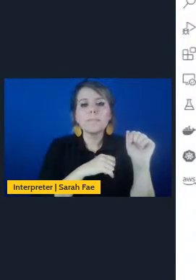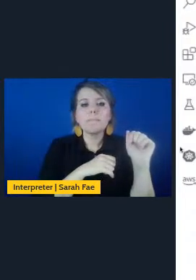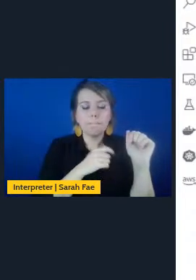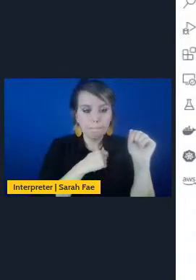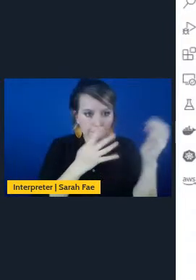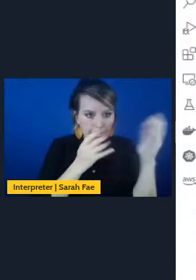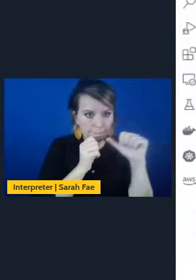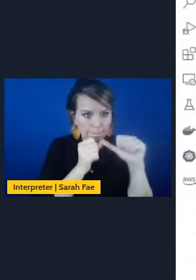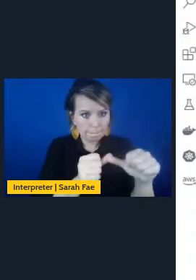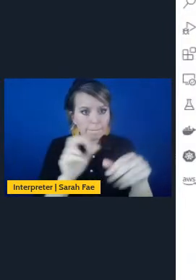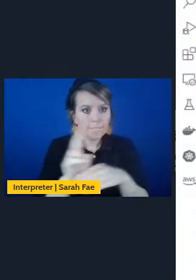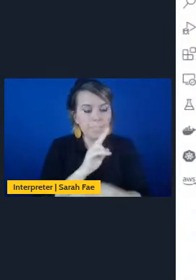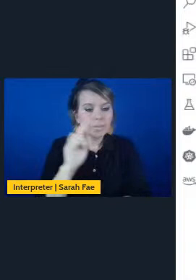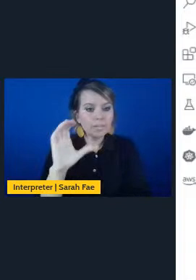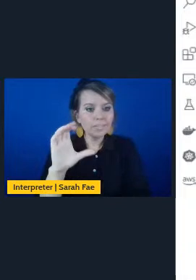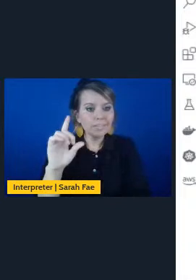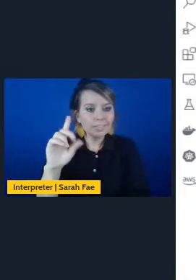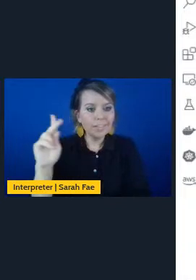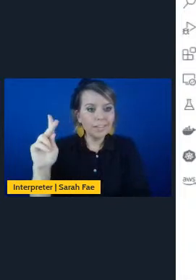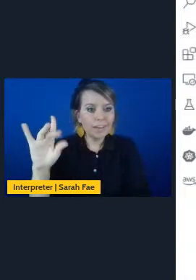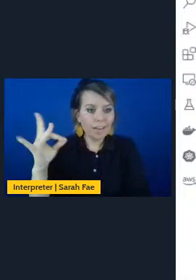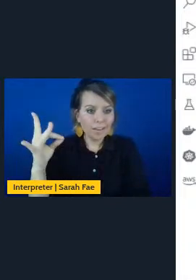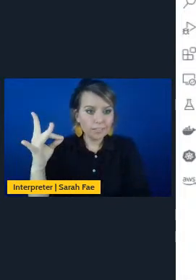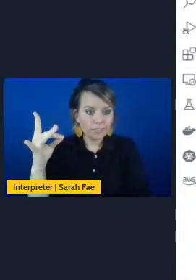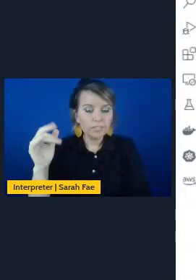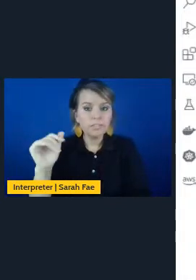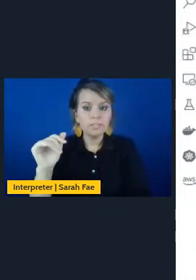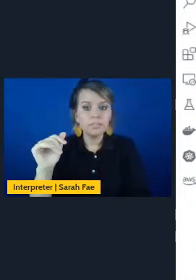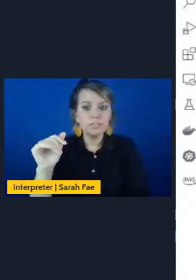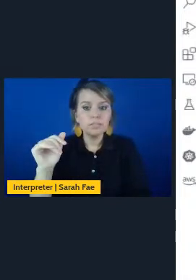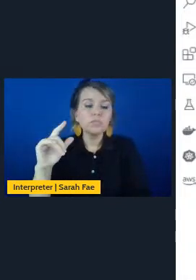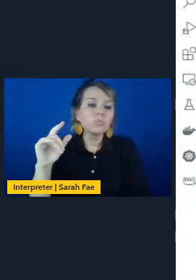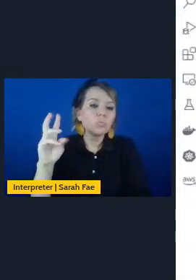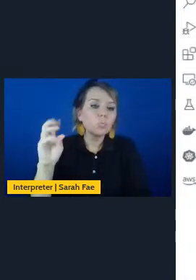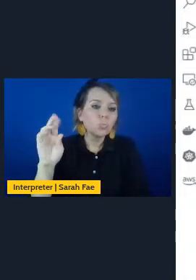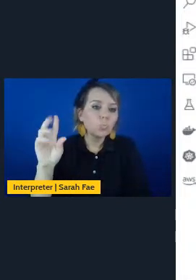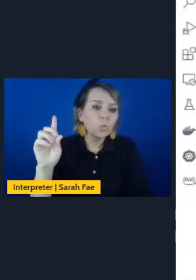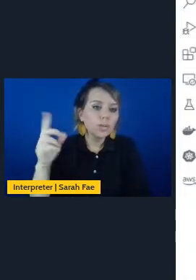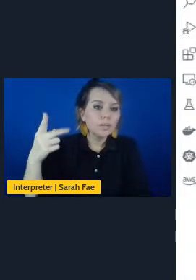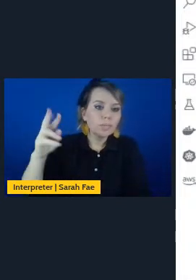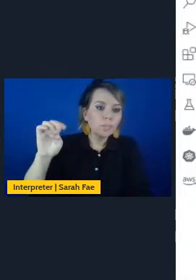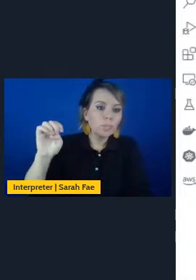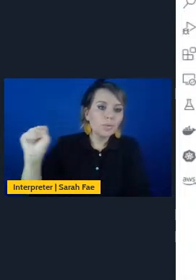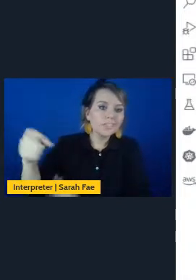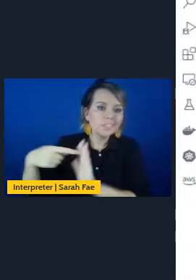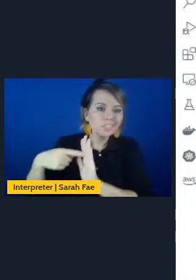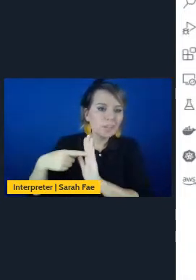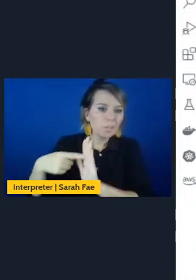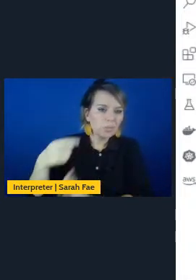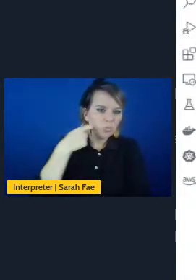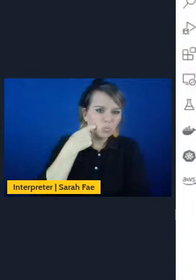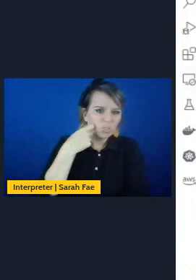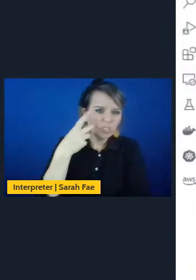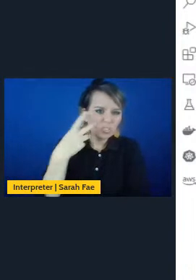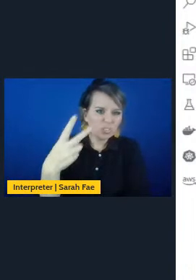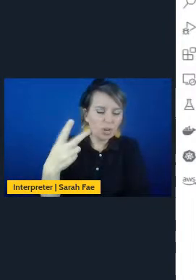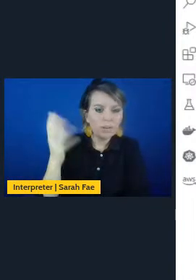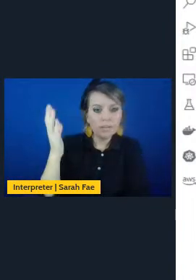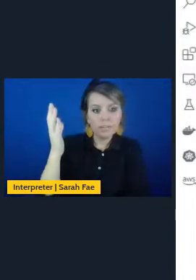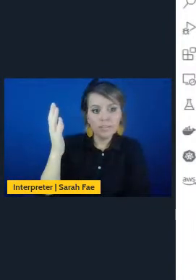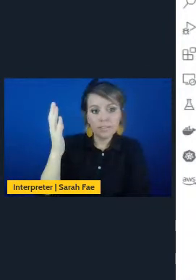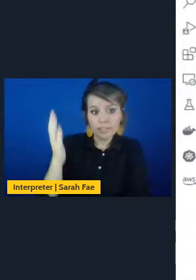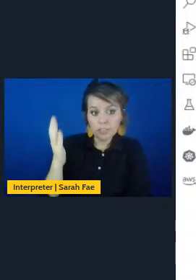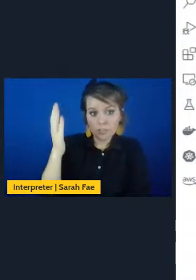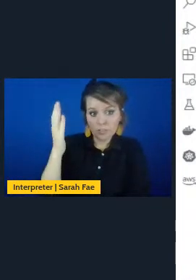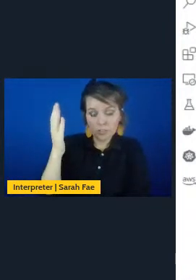the CDKs, or rather the WordPress example, which you just saw. So here, if you see